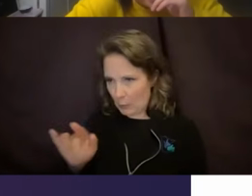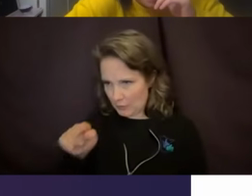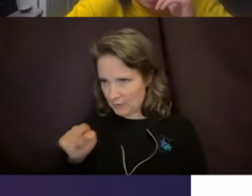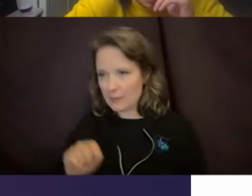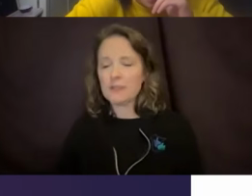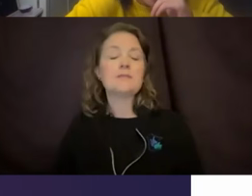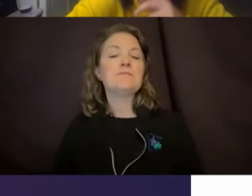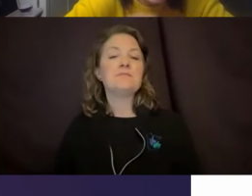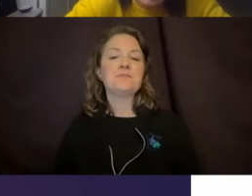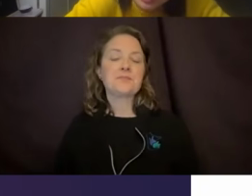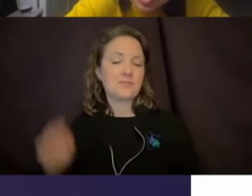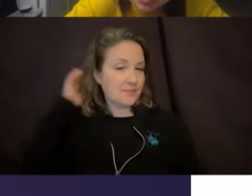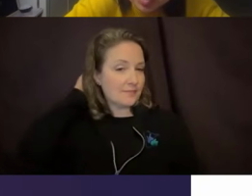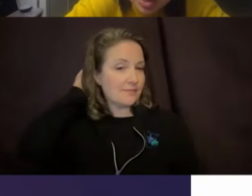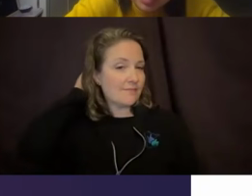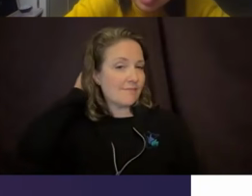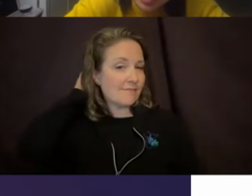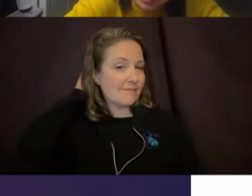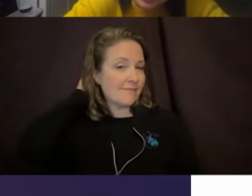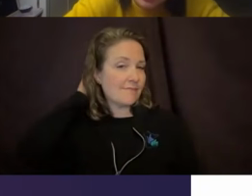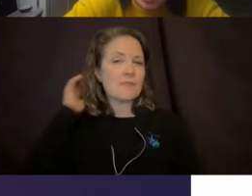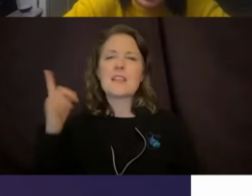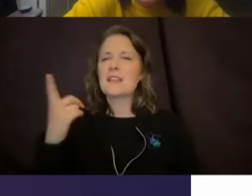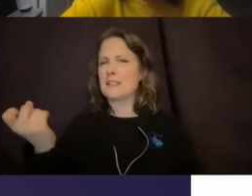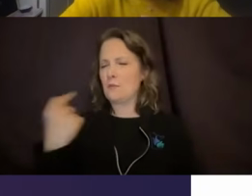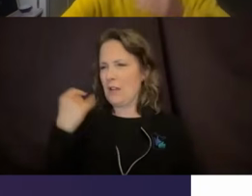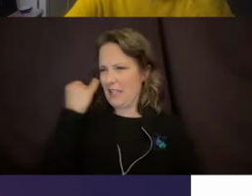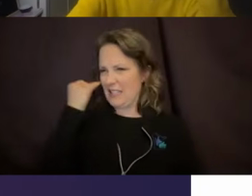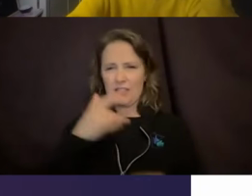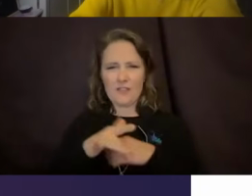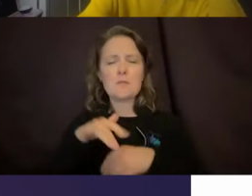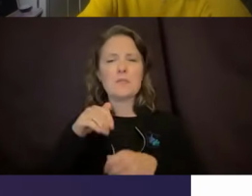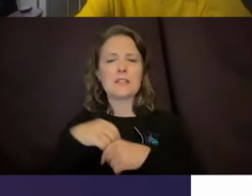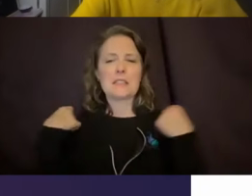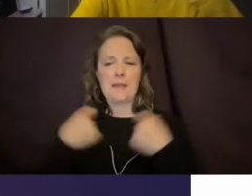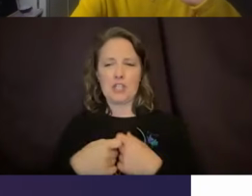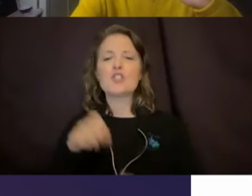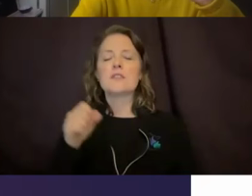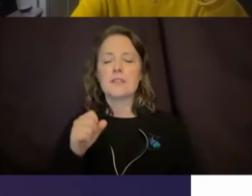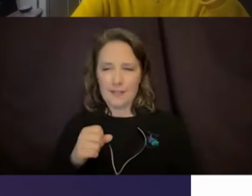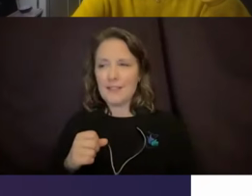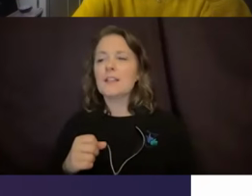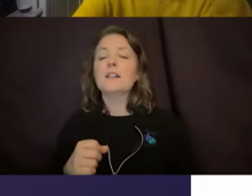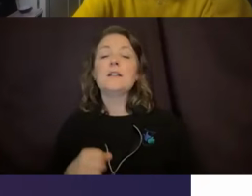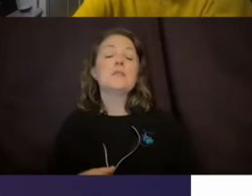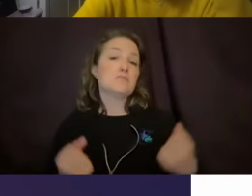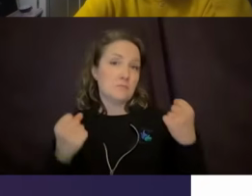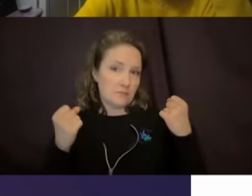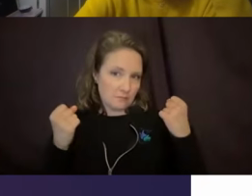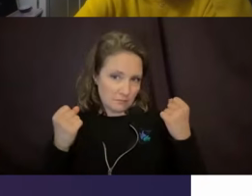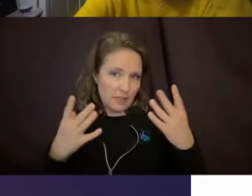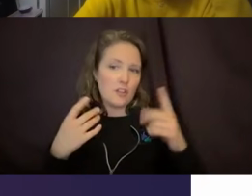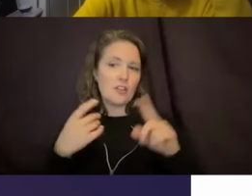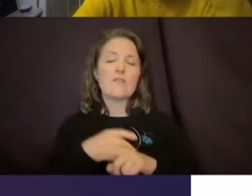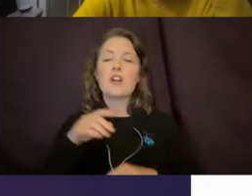chat. There's a question of, do you have the resources in Spanish? Yeah, so a lot of those are from Therapist Aid. and Therapist